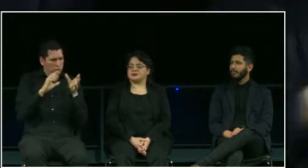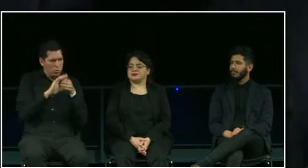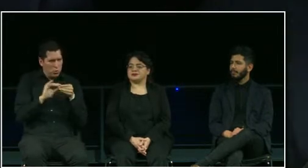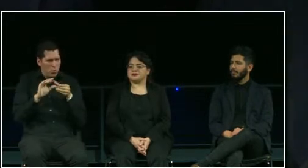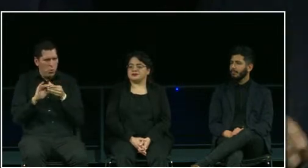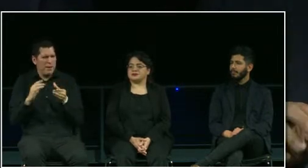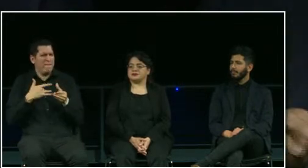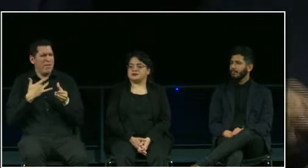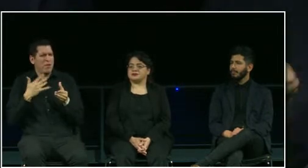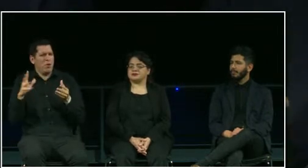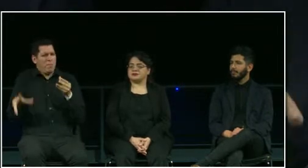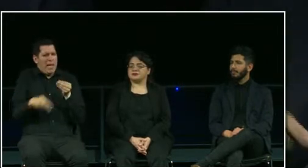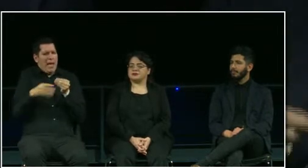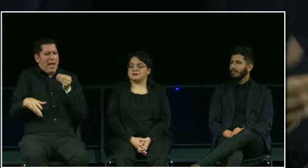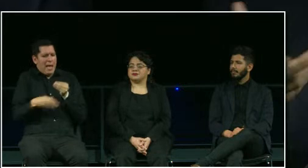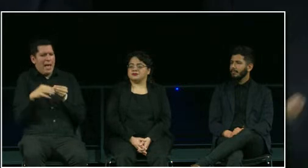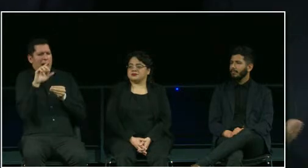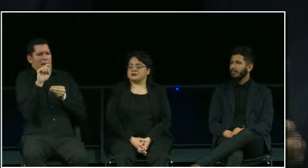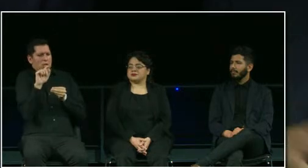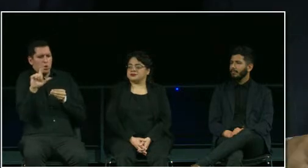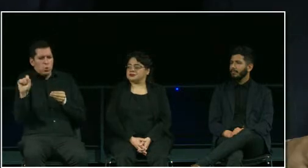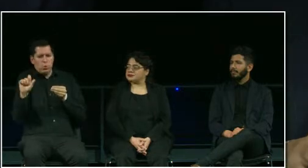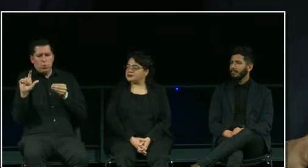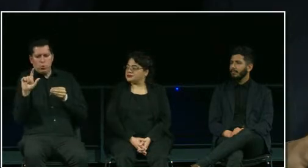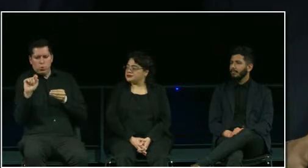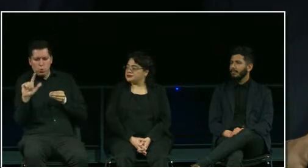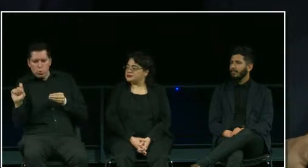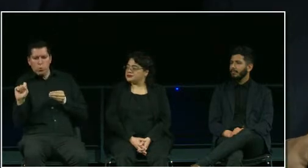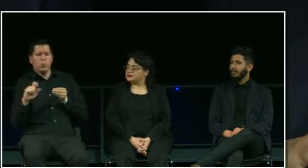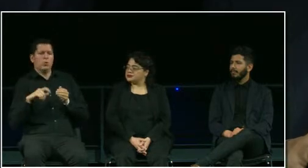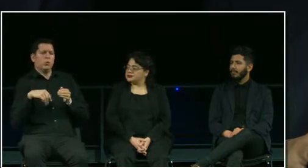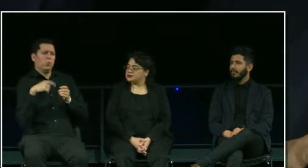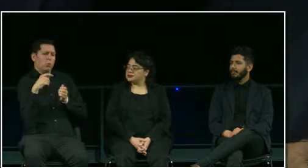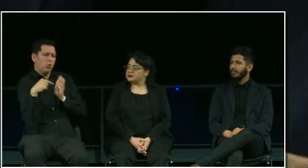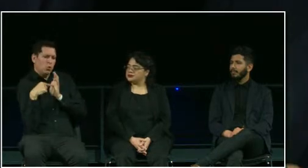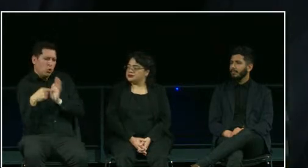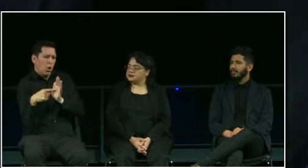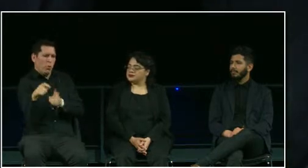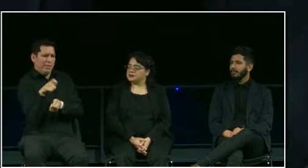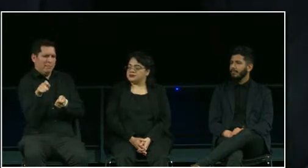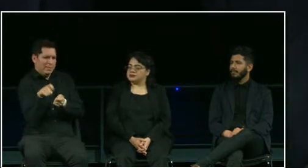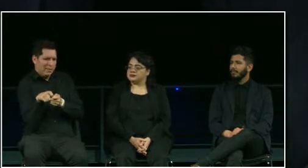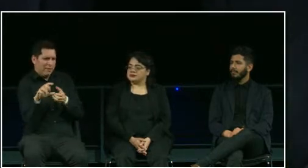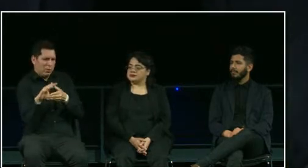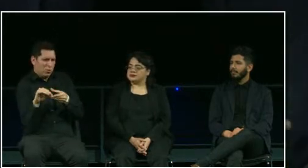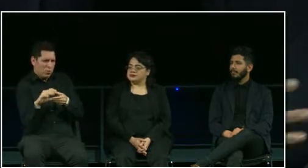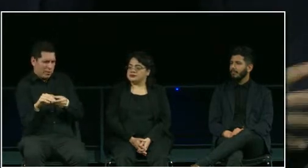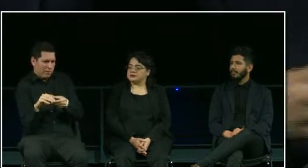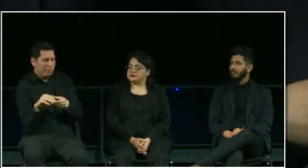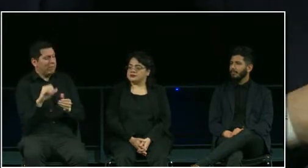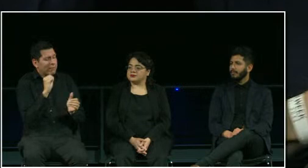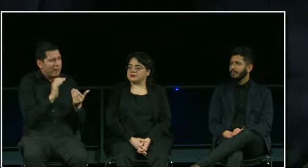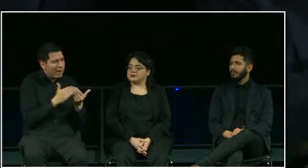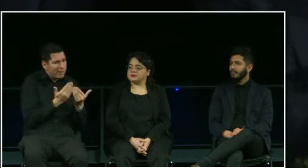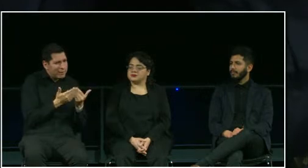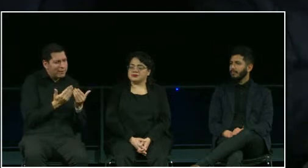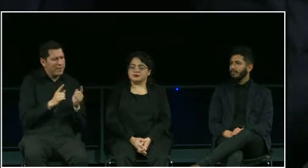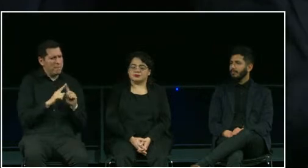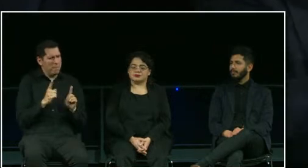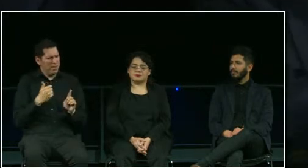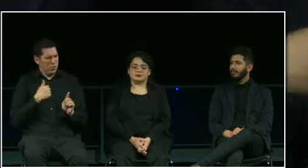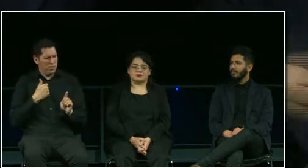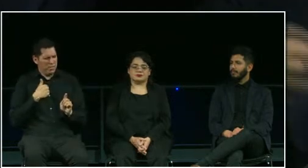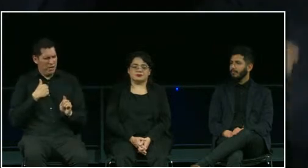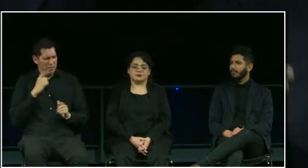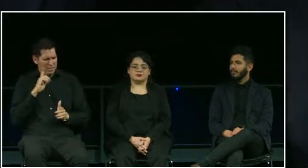more tools to tell a more specific story. And I think, you know, it's not easy. It's kind of like you're discovering your own